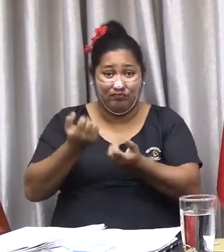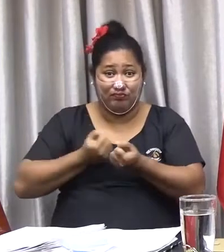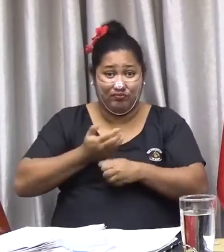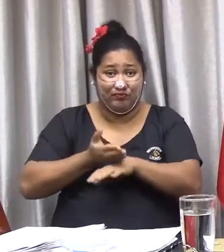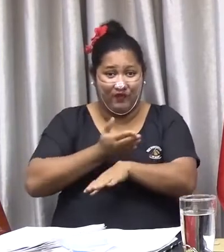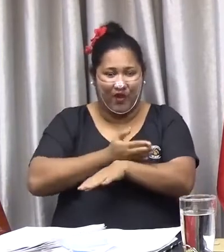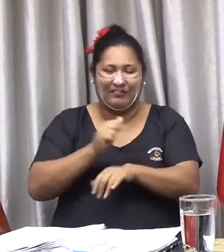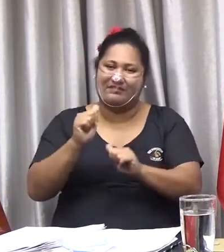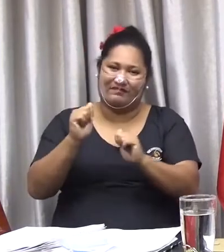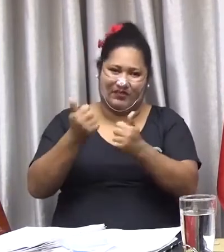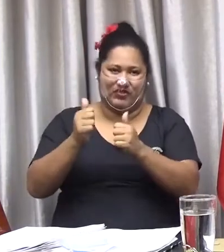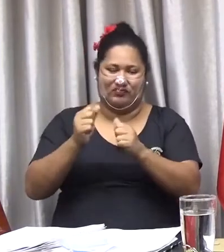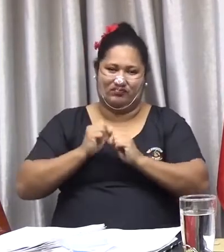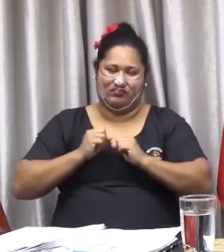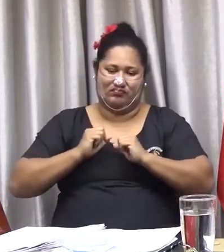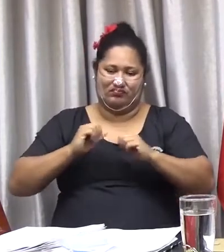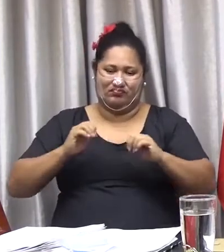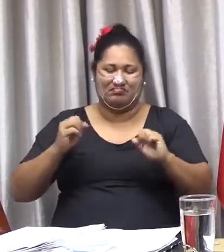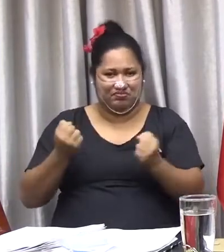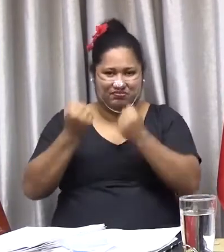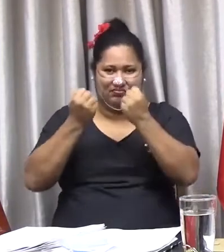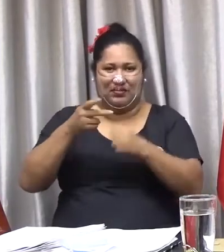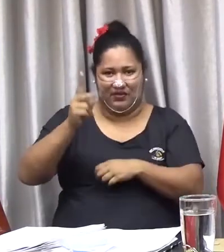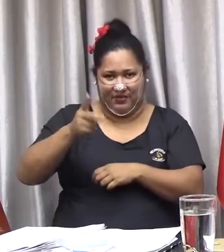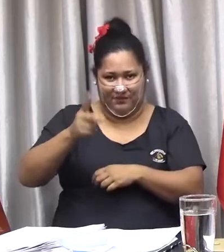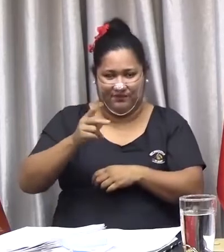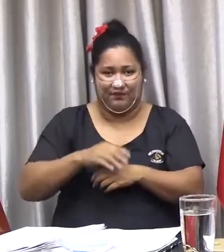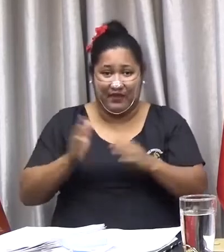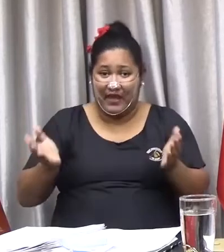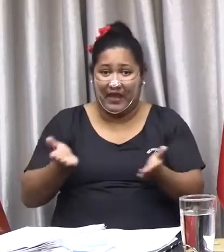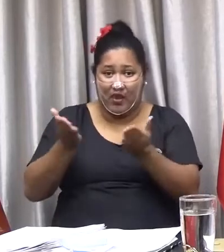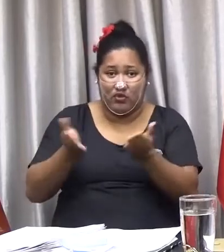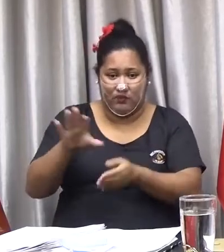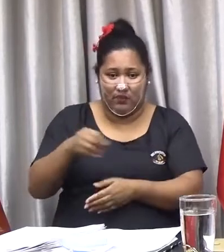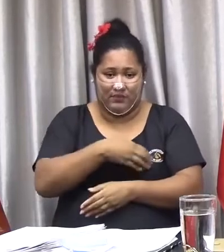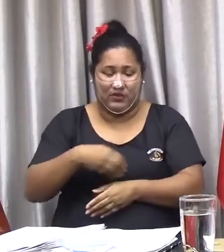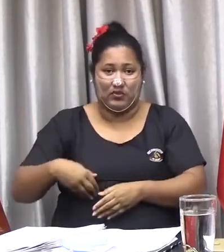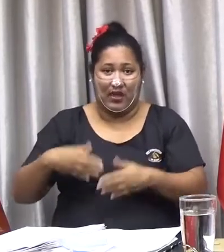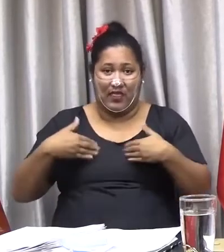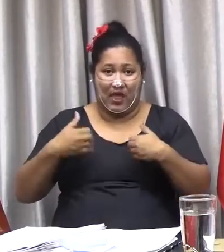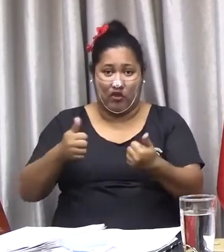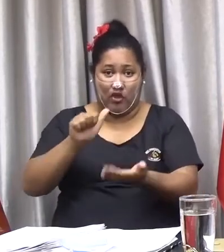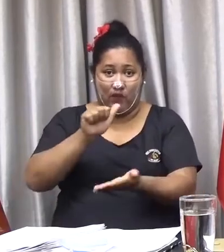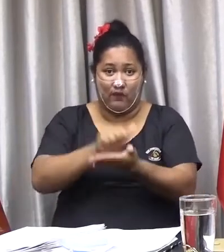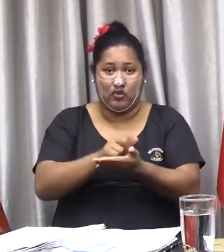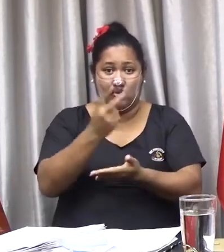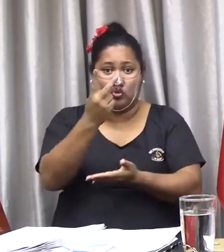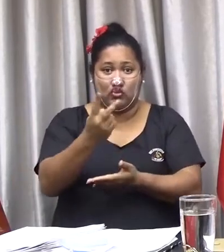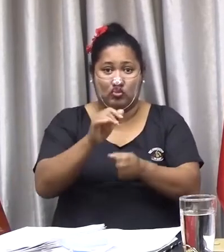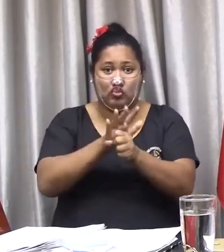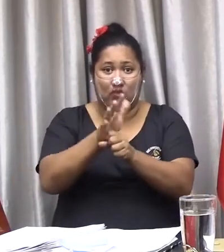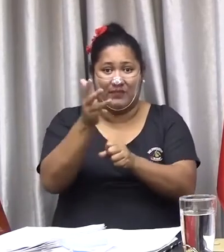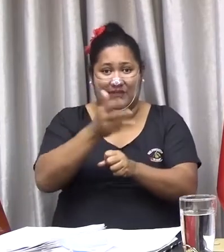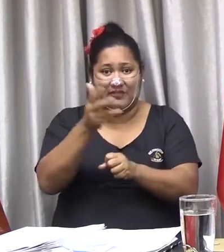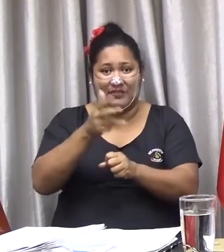have recovered. As of current, the Ministry of Health have confirmed 2